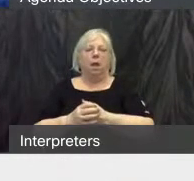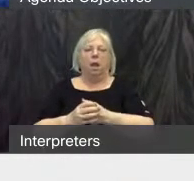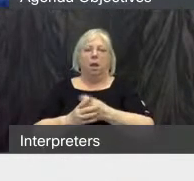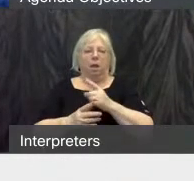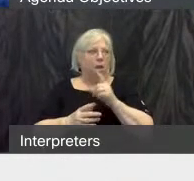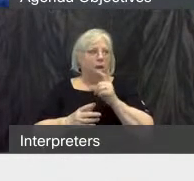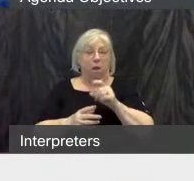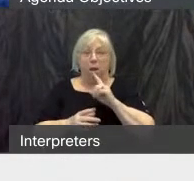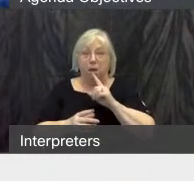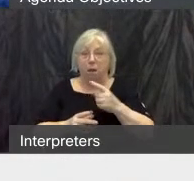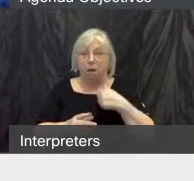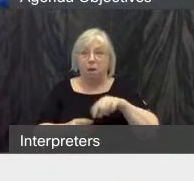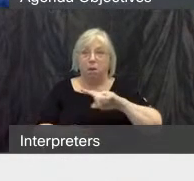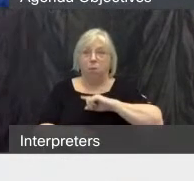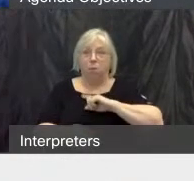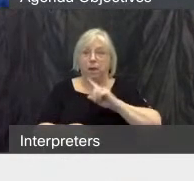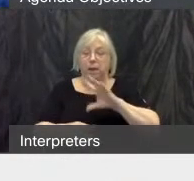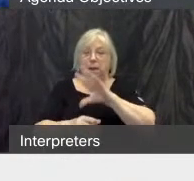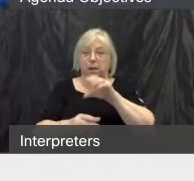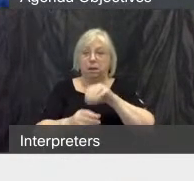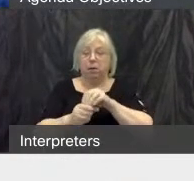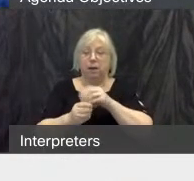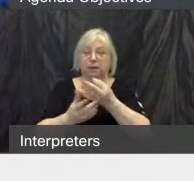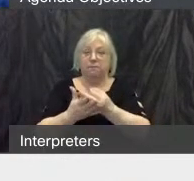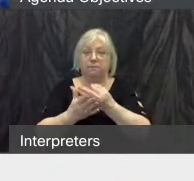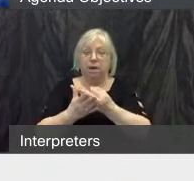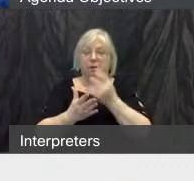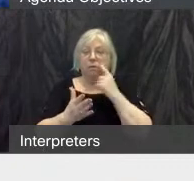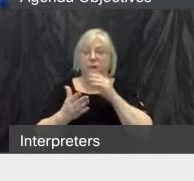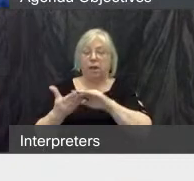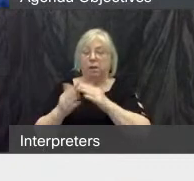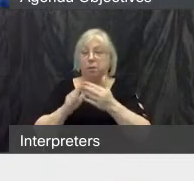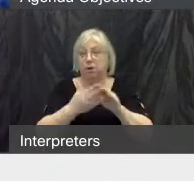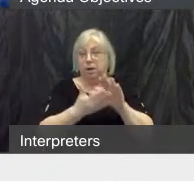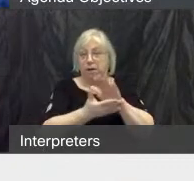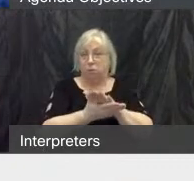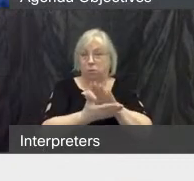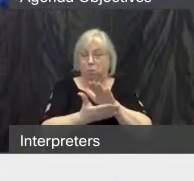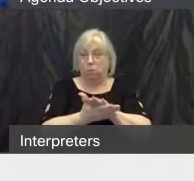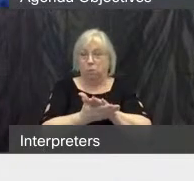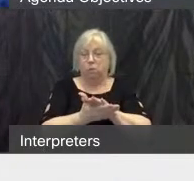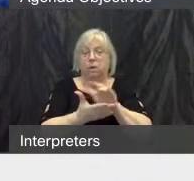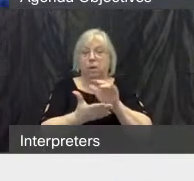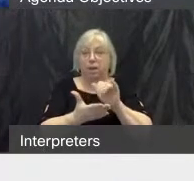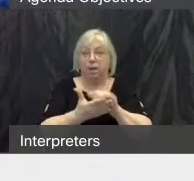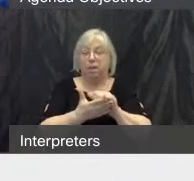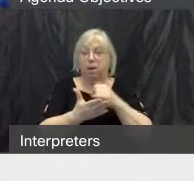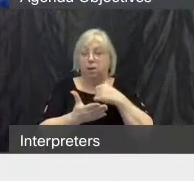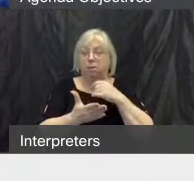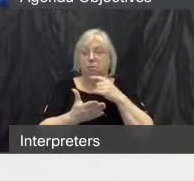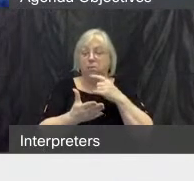we including the funds for the community schools that are being spent in this